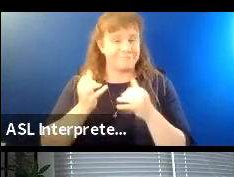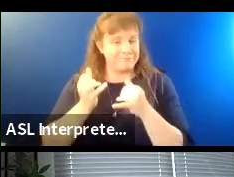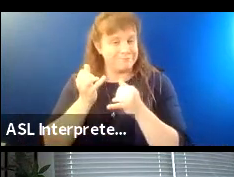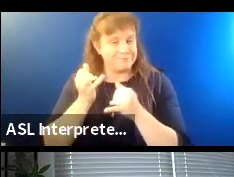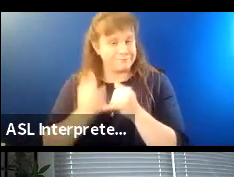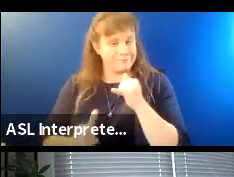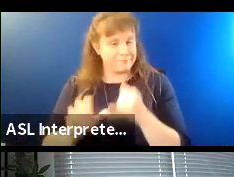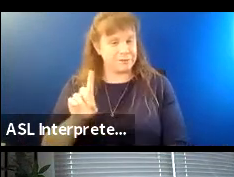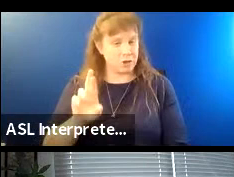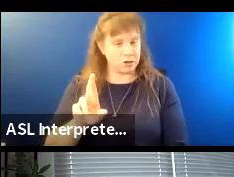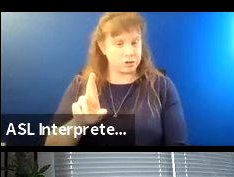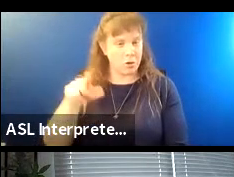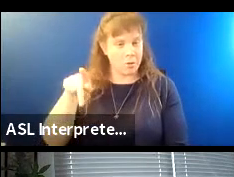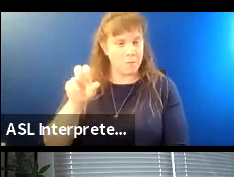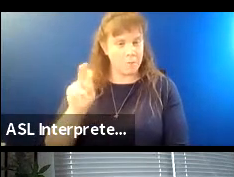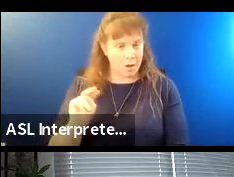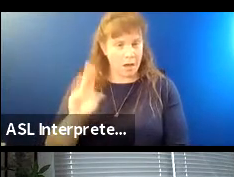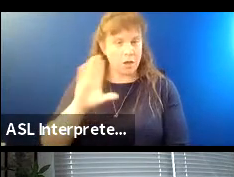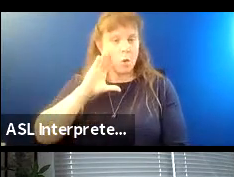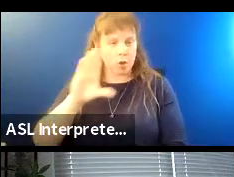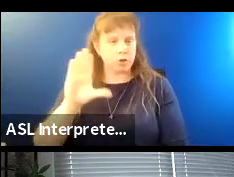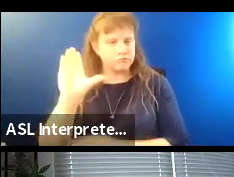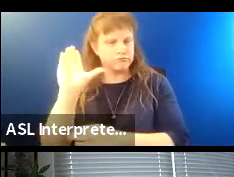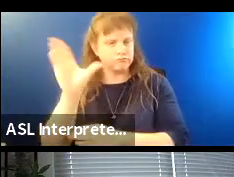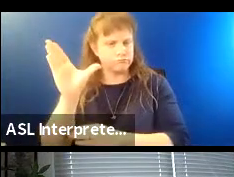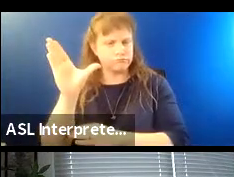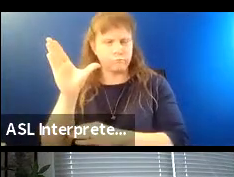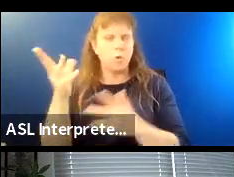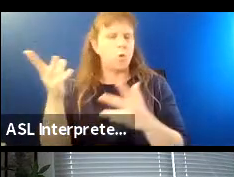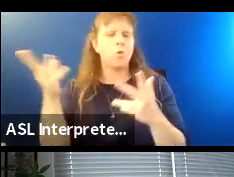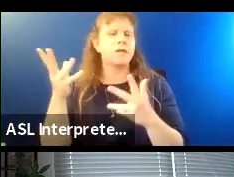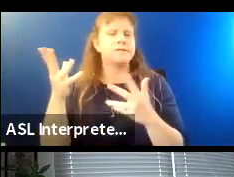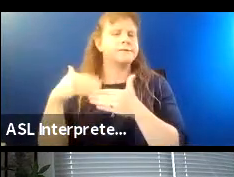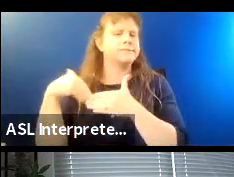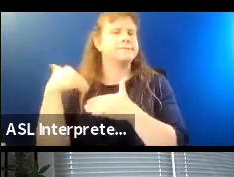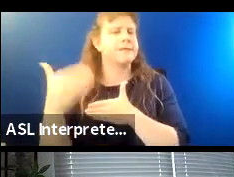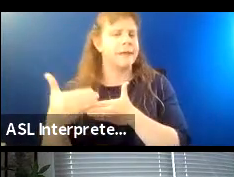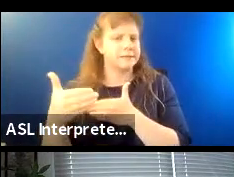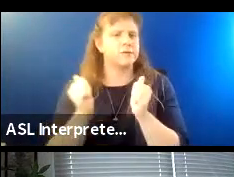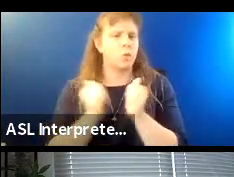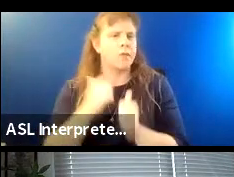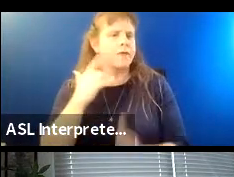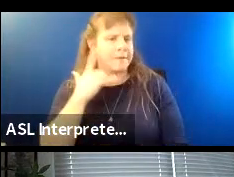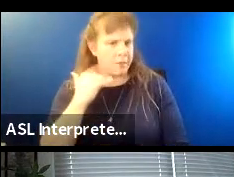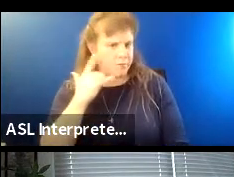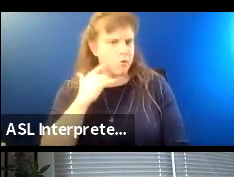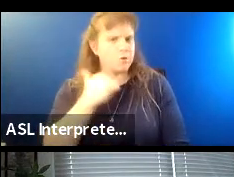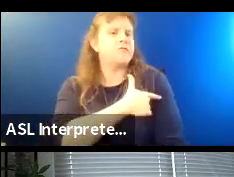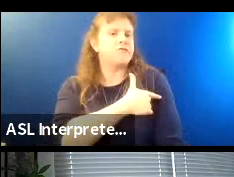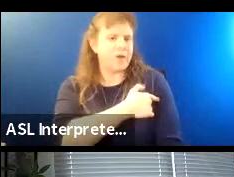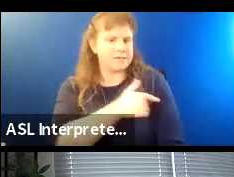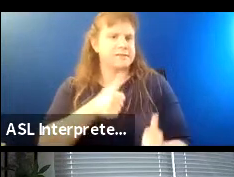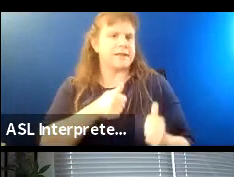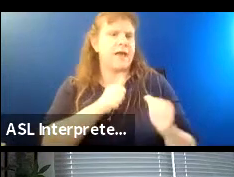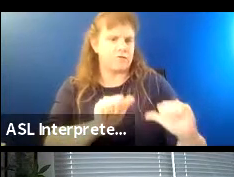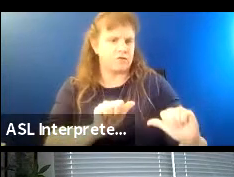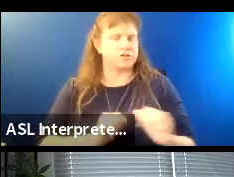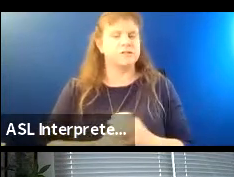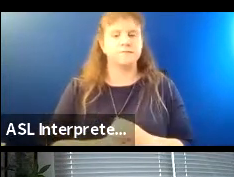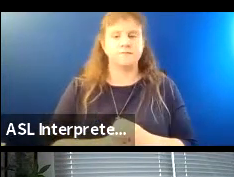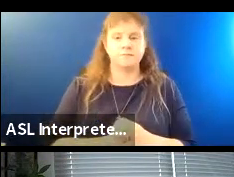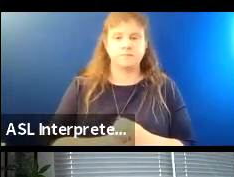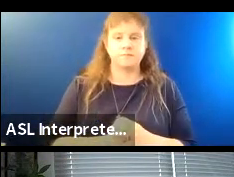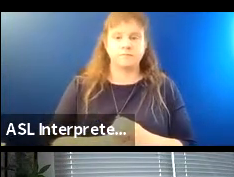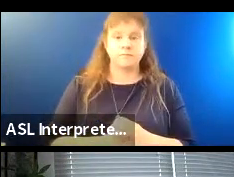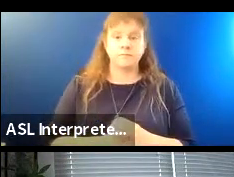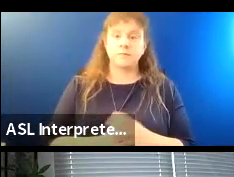from Dr. Pan about what lies ahead as we're moving forward in California's vaccination efforts. And with that, I